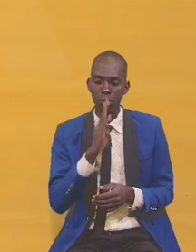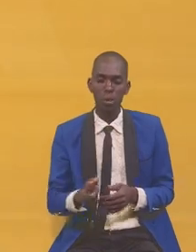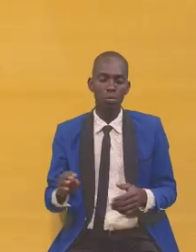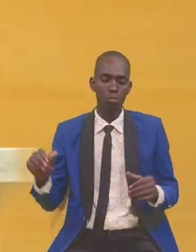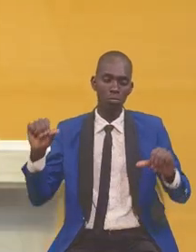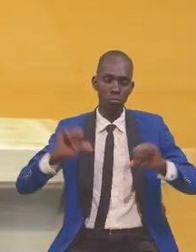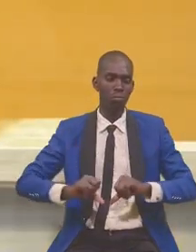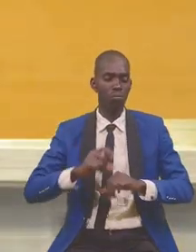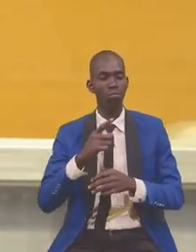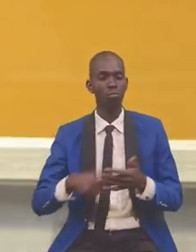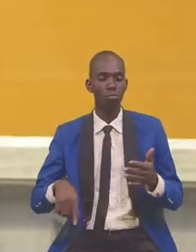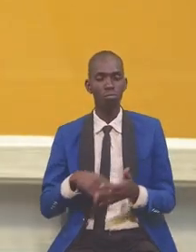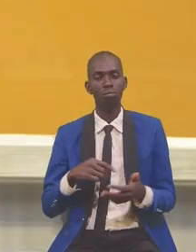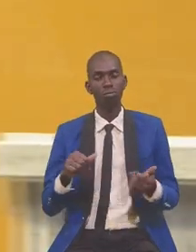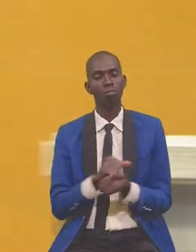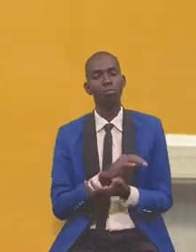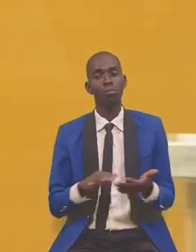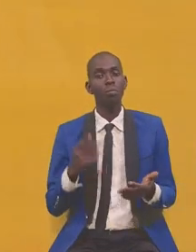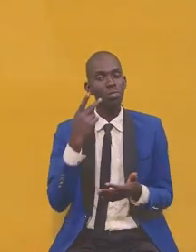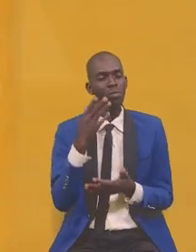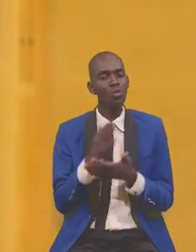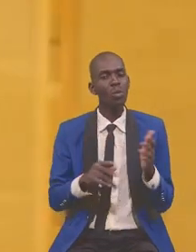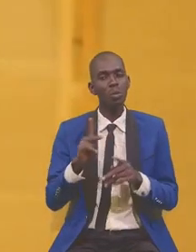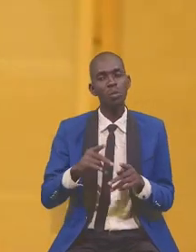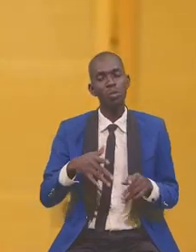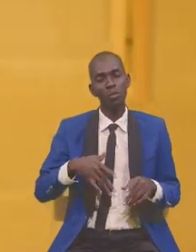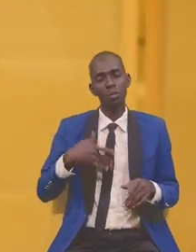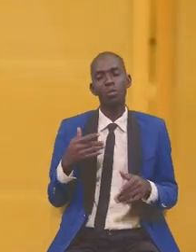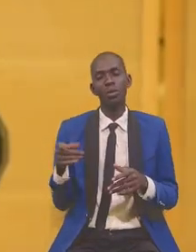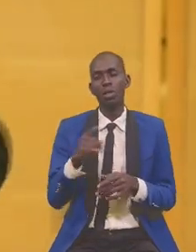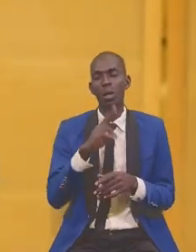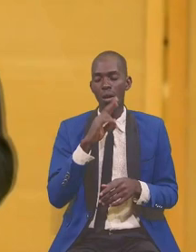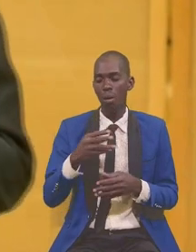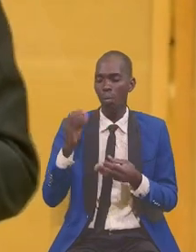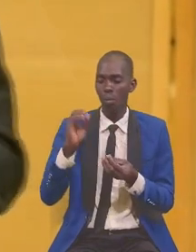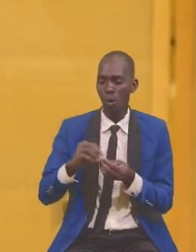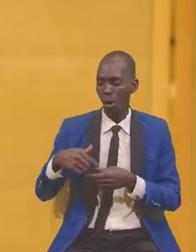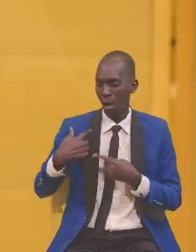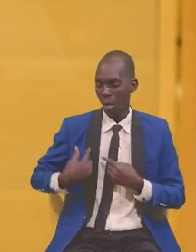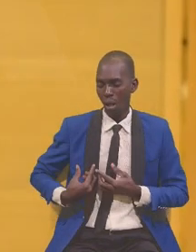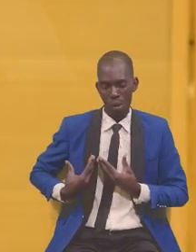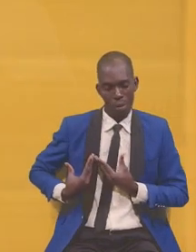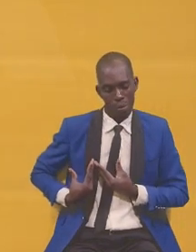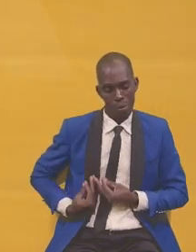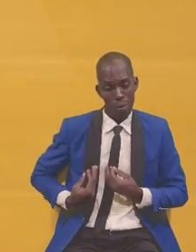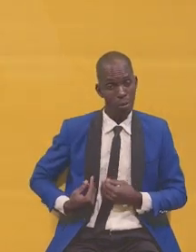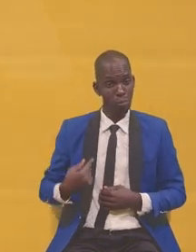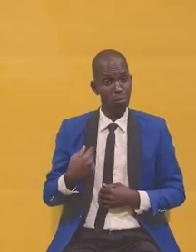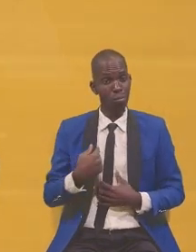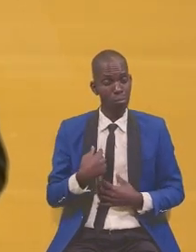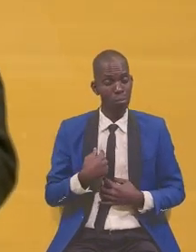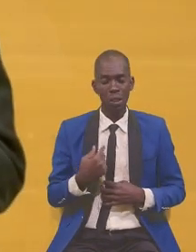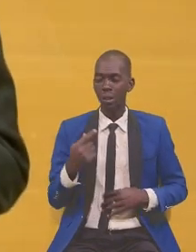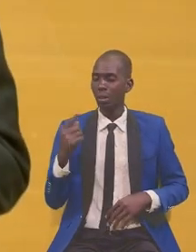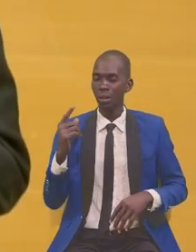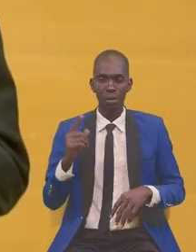so tender hearted and they think they are more tender hearted than God. They say, I cannot bring myself to